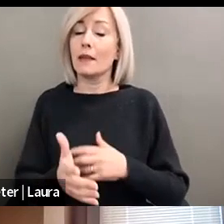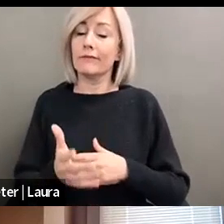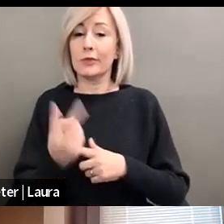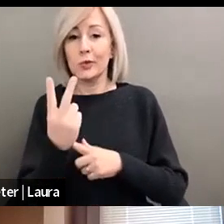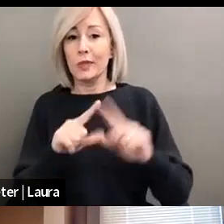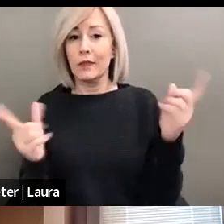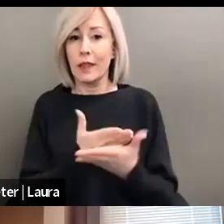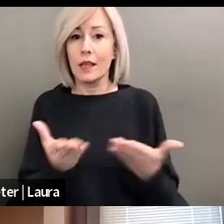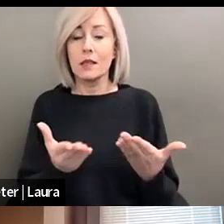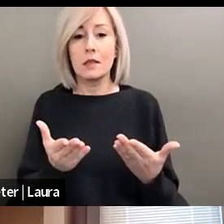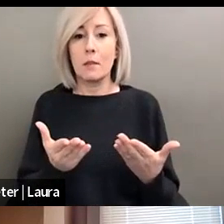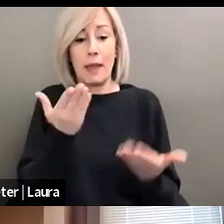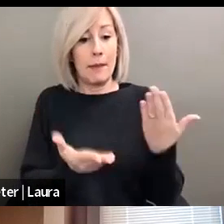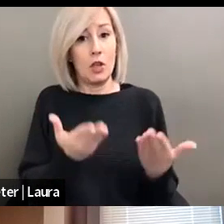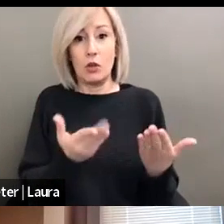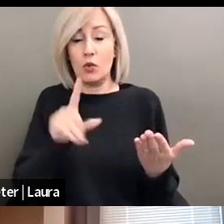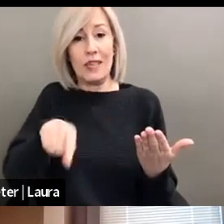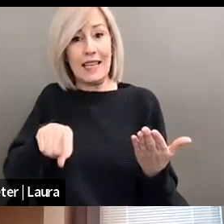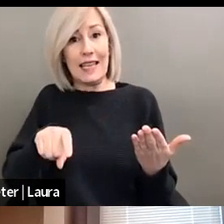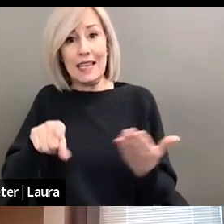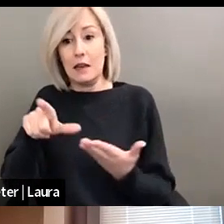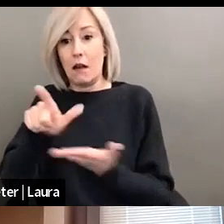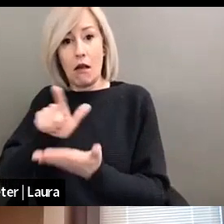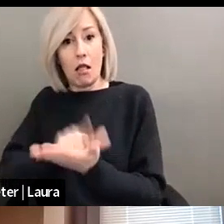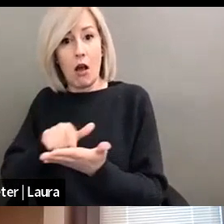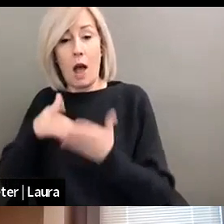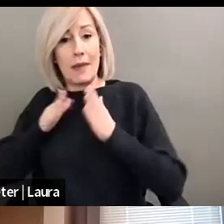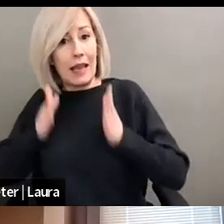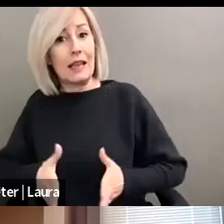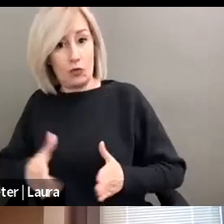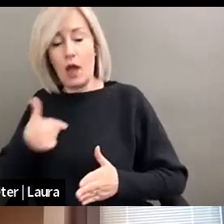you need a piece of legislation. Maybe you're an individual.